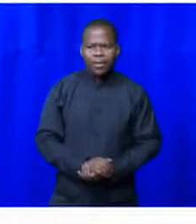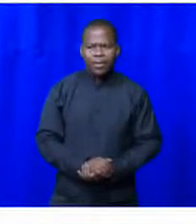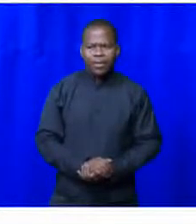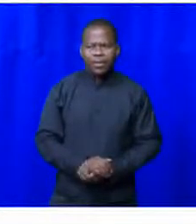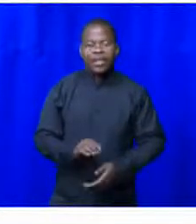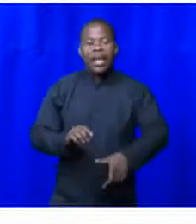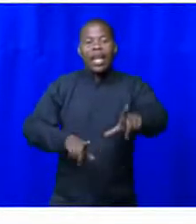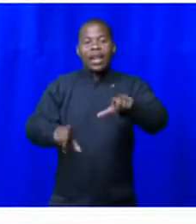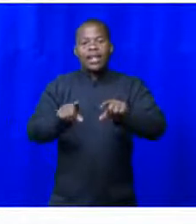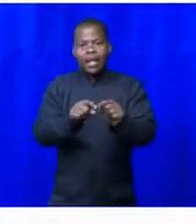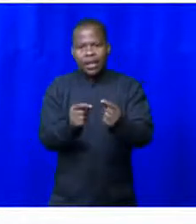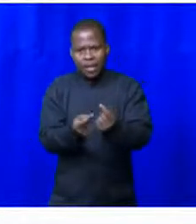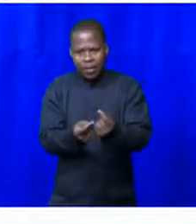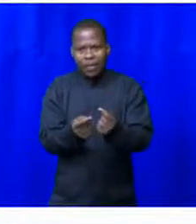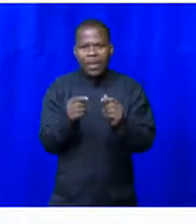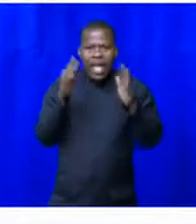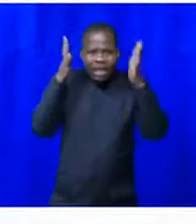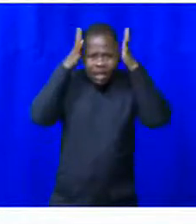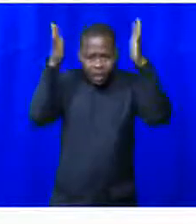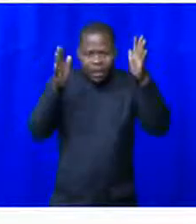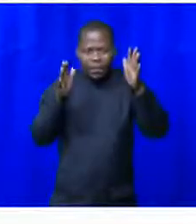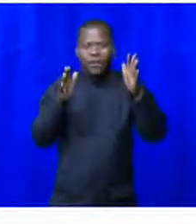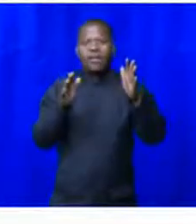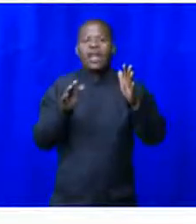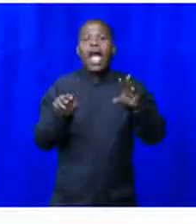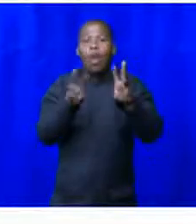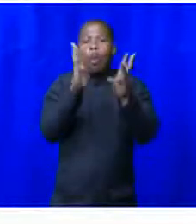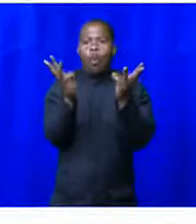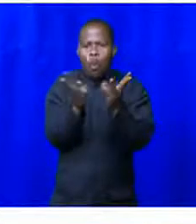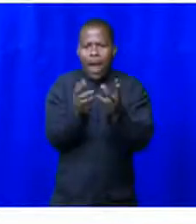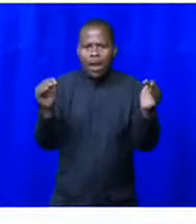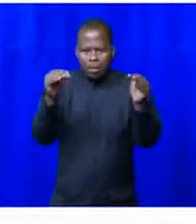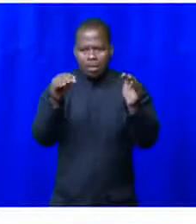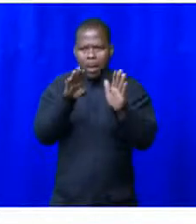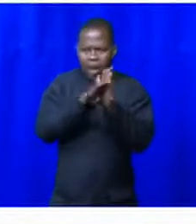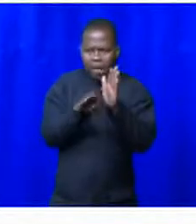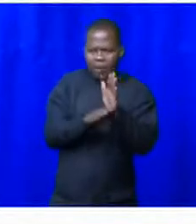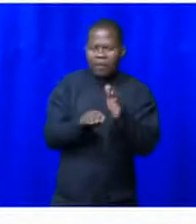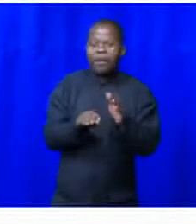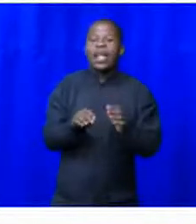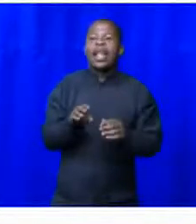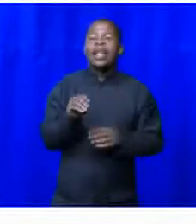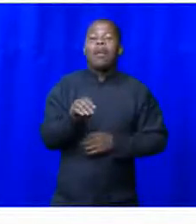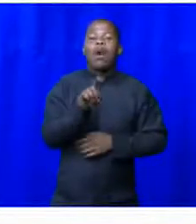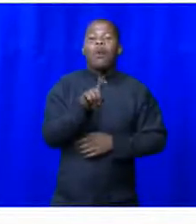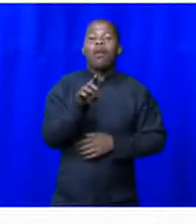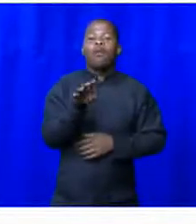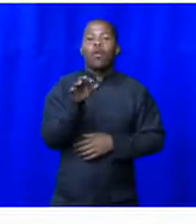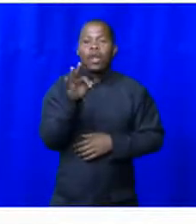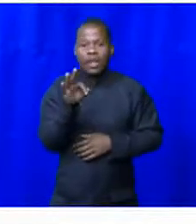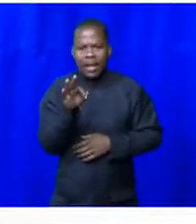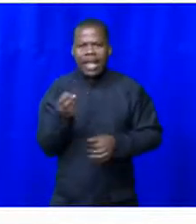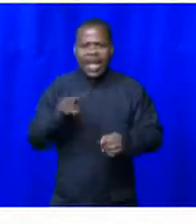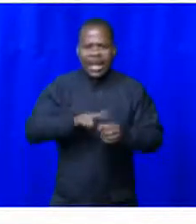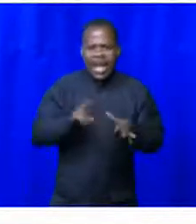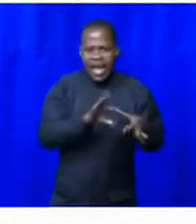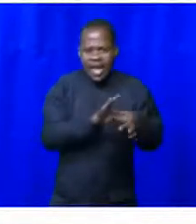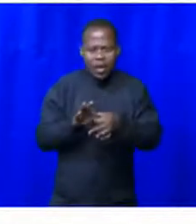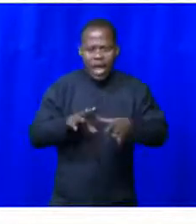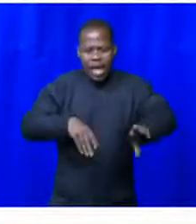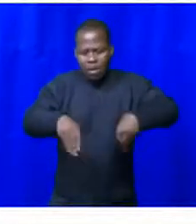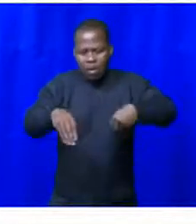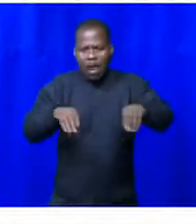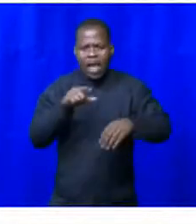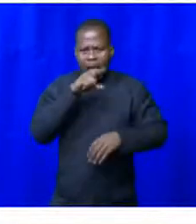Likhethelo lesive esilangisemnikati selisenzaweni yelikhulu nemashumi lamane nakuthathu kulandzela imiphumela yama-FIFA rankings lekhishwe inhlangano lengamele